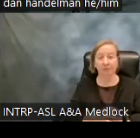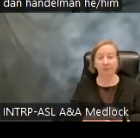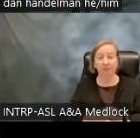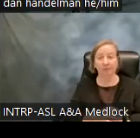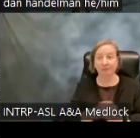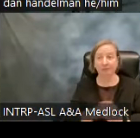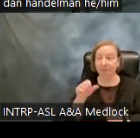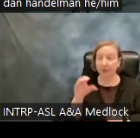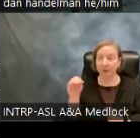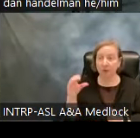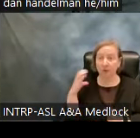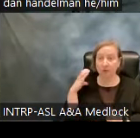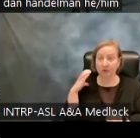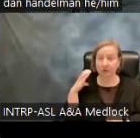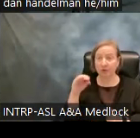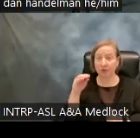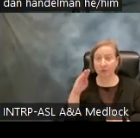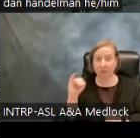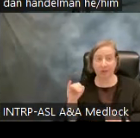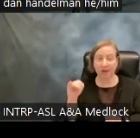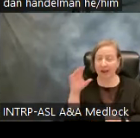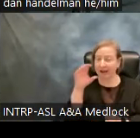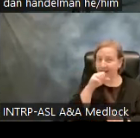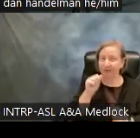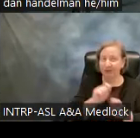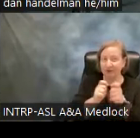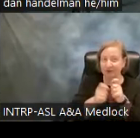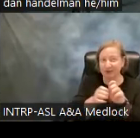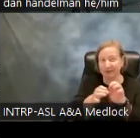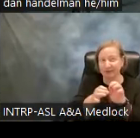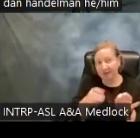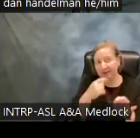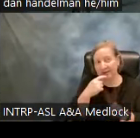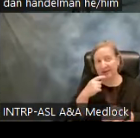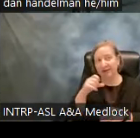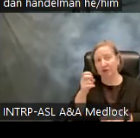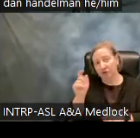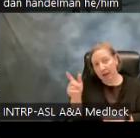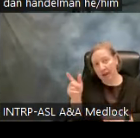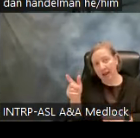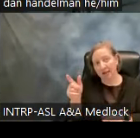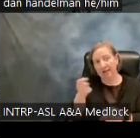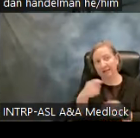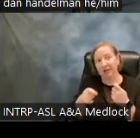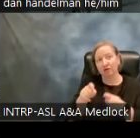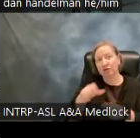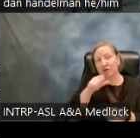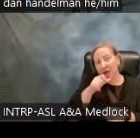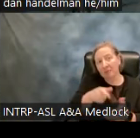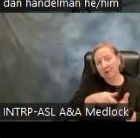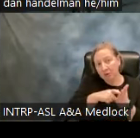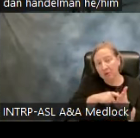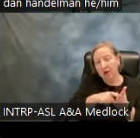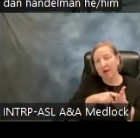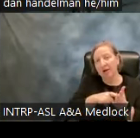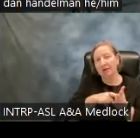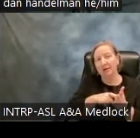Yes, Co-Chair Obi? I guess we could change the language to say shall, instead of should not be required, and like the